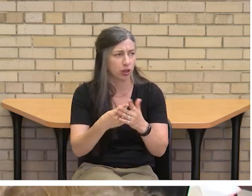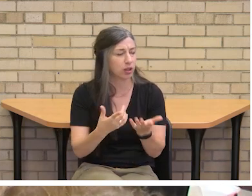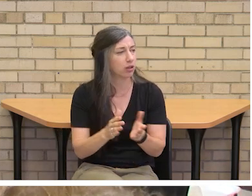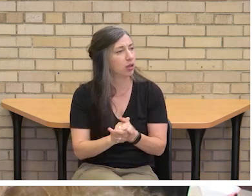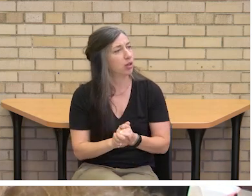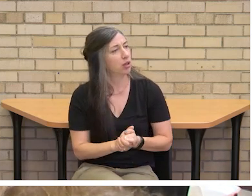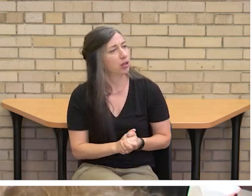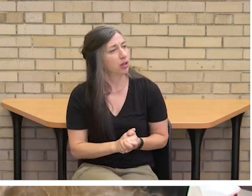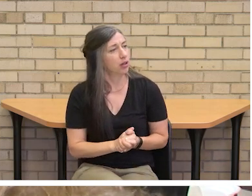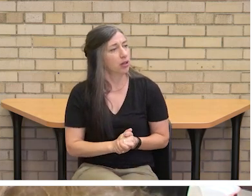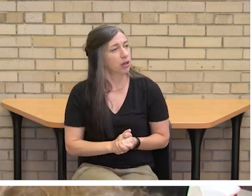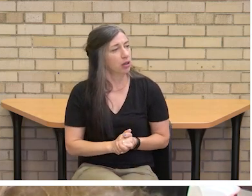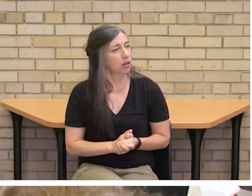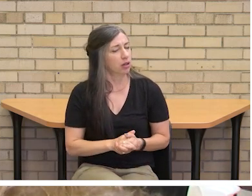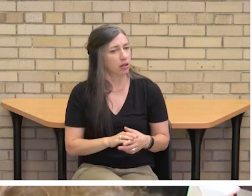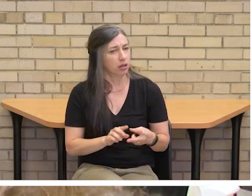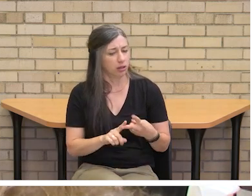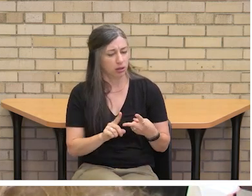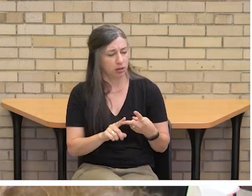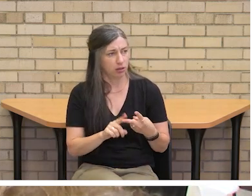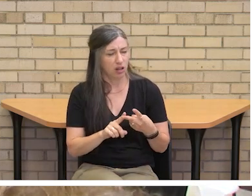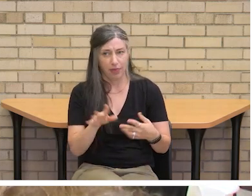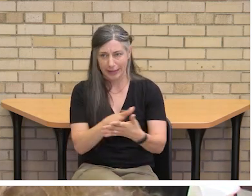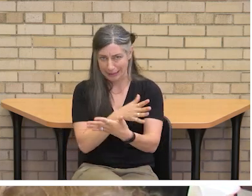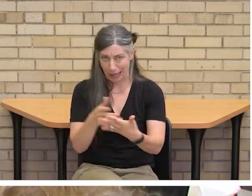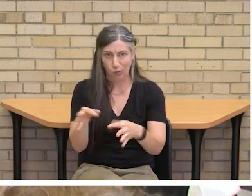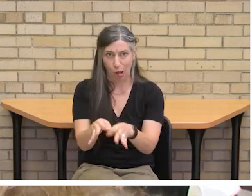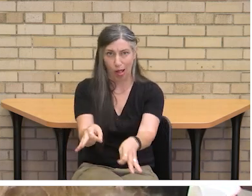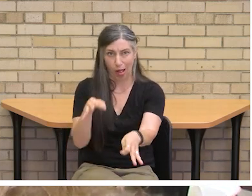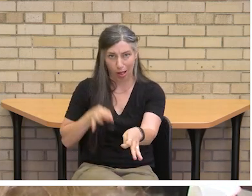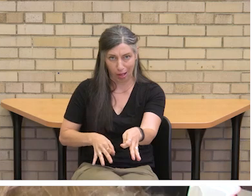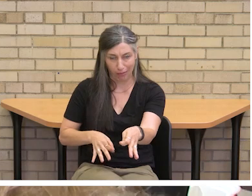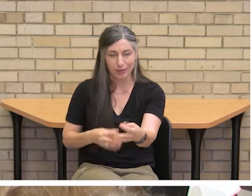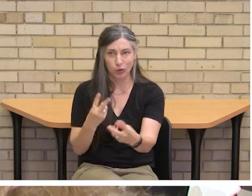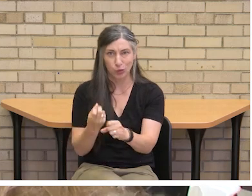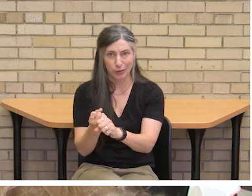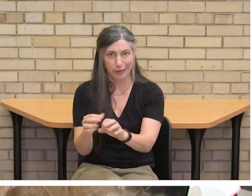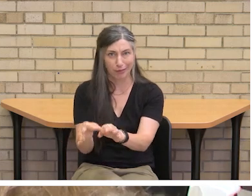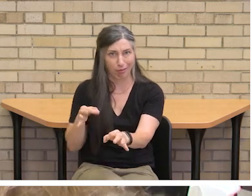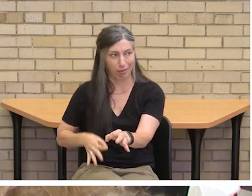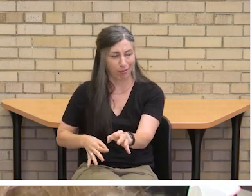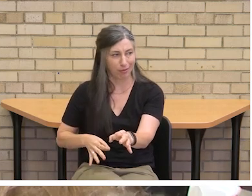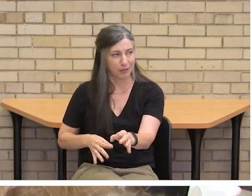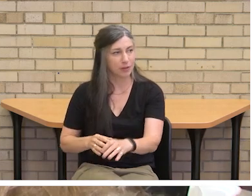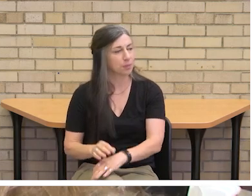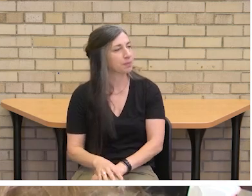The question about accelerating the schedule. Yeah, which.